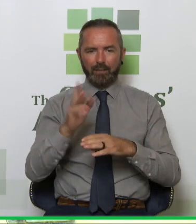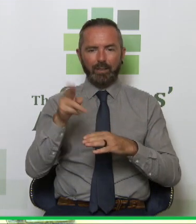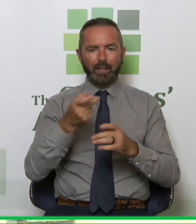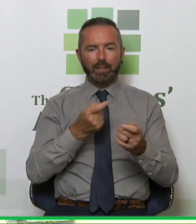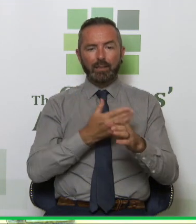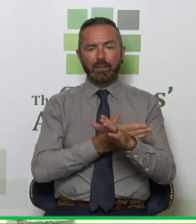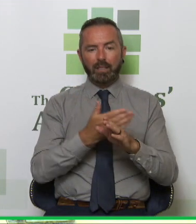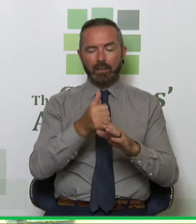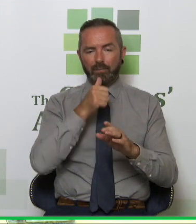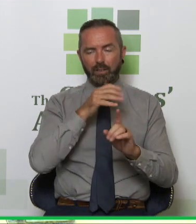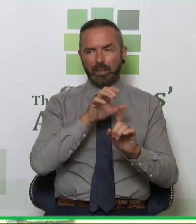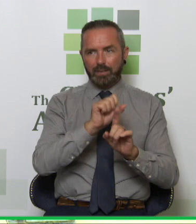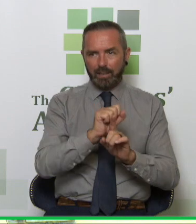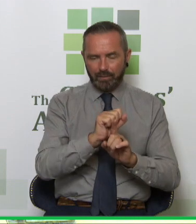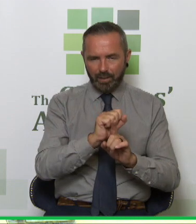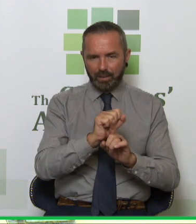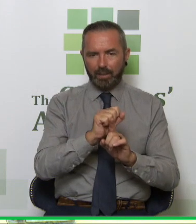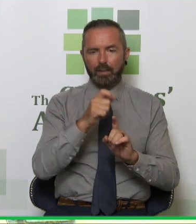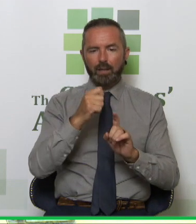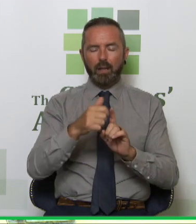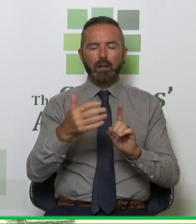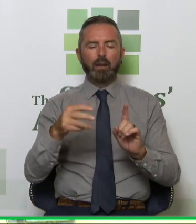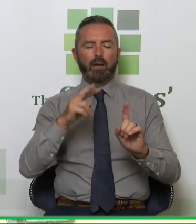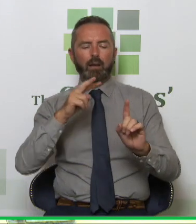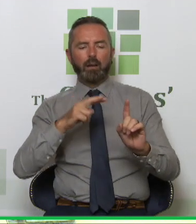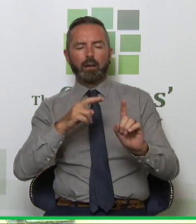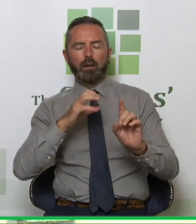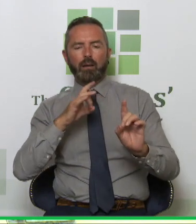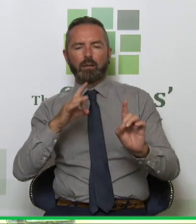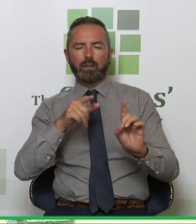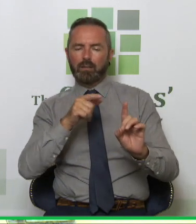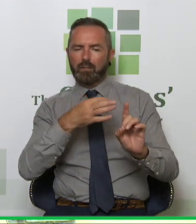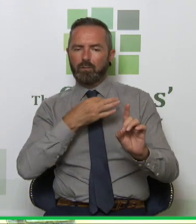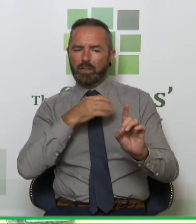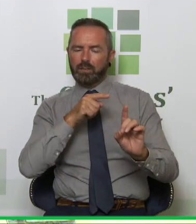first identifying it and then saying, look, you could be at risk.